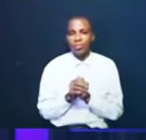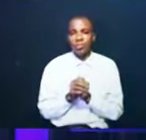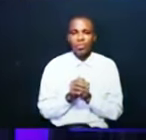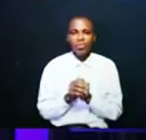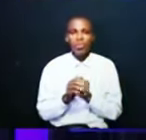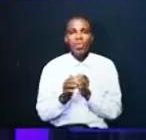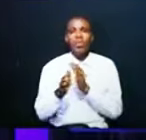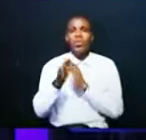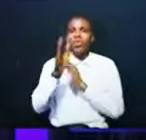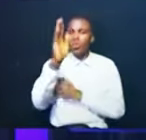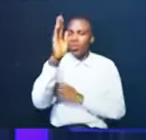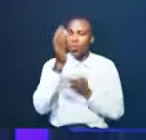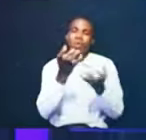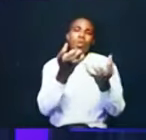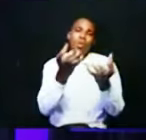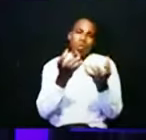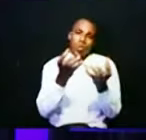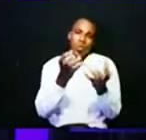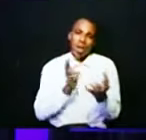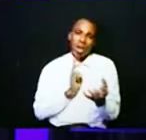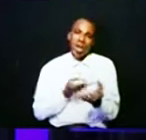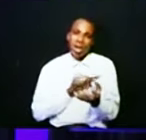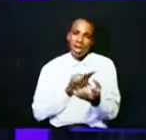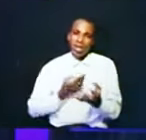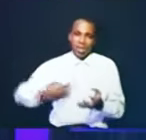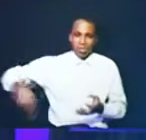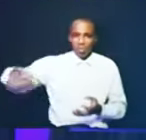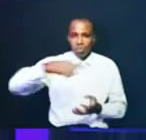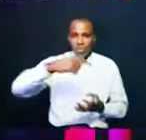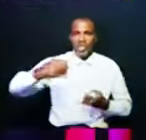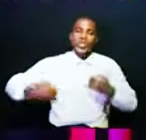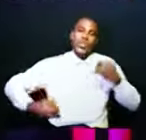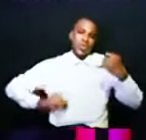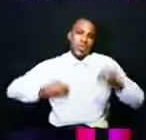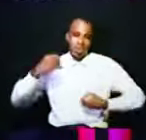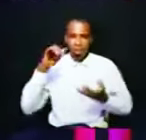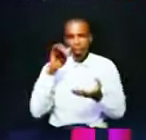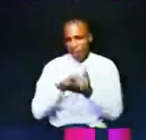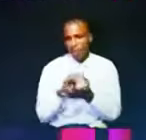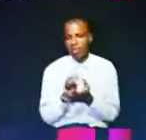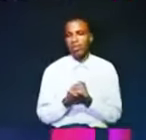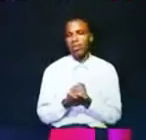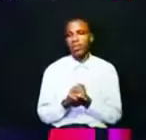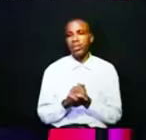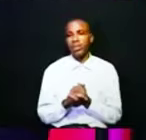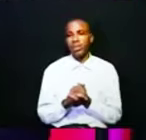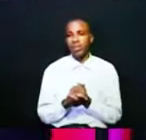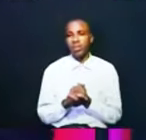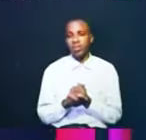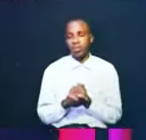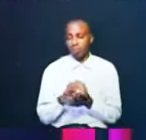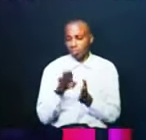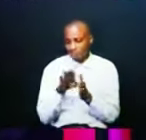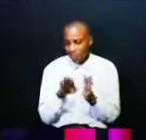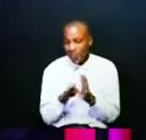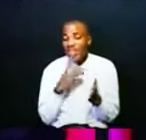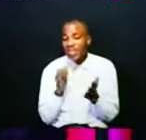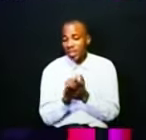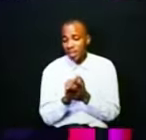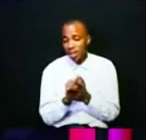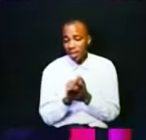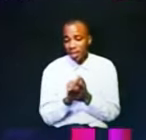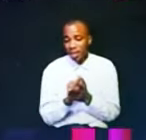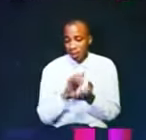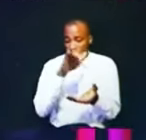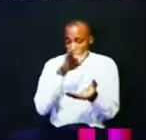to live in this institution. Onyame pese yetena awariye. This is why a man leaves his father and mother